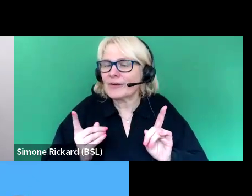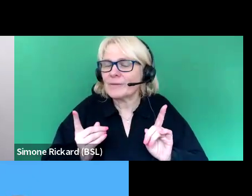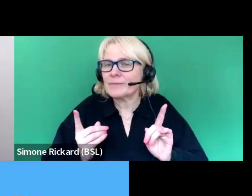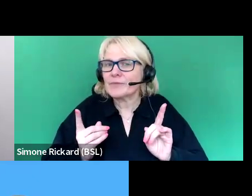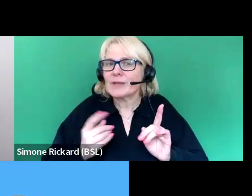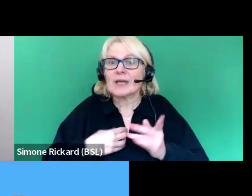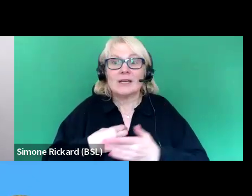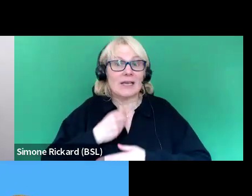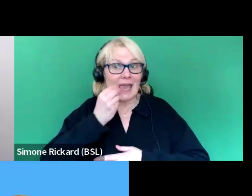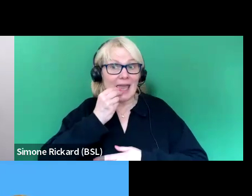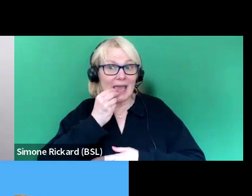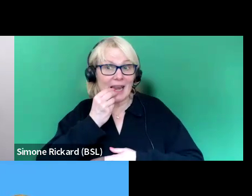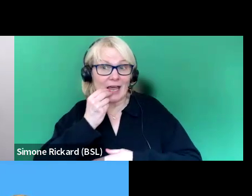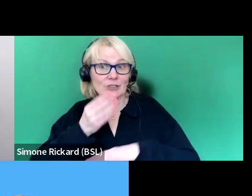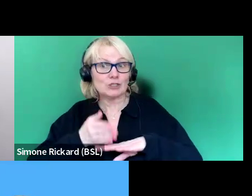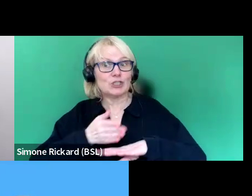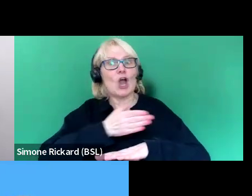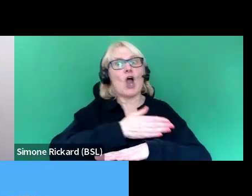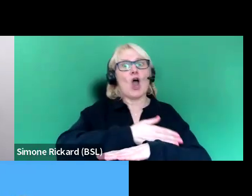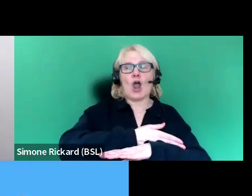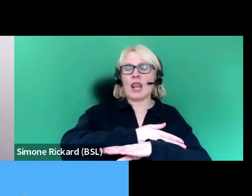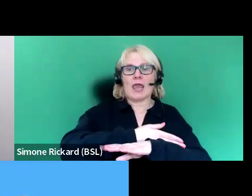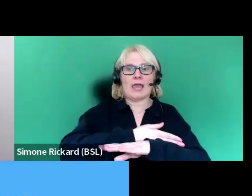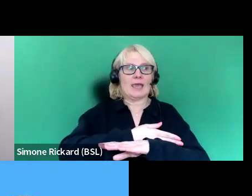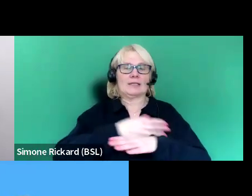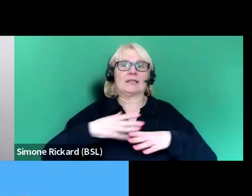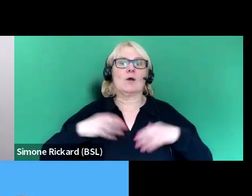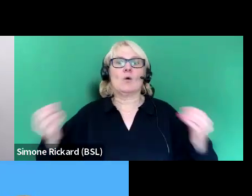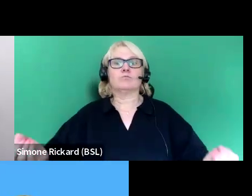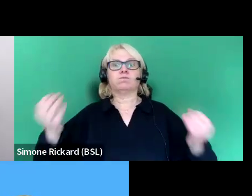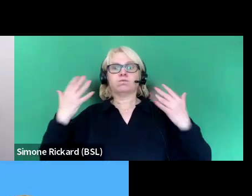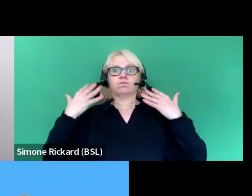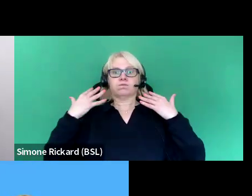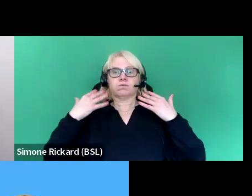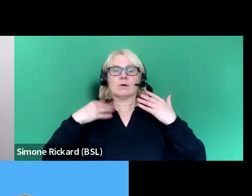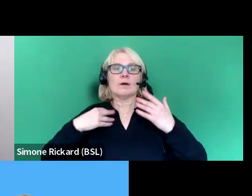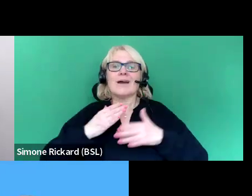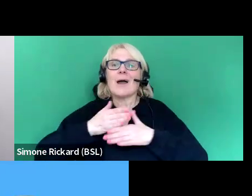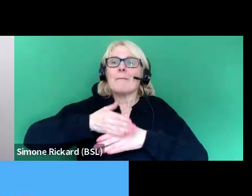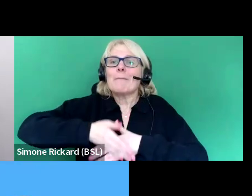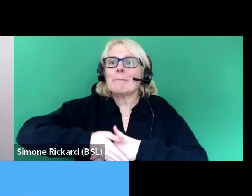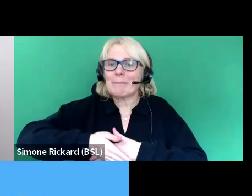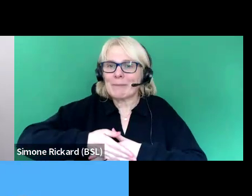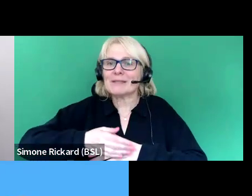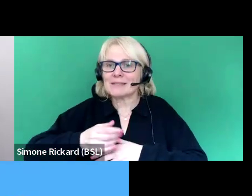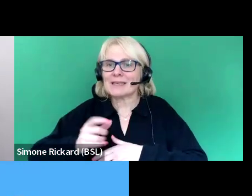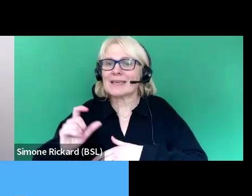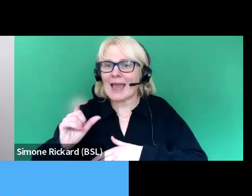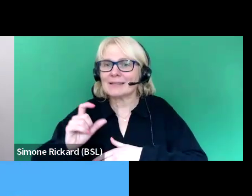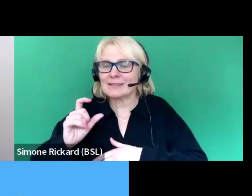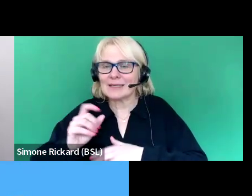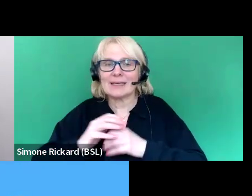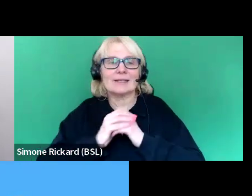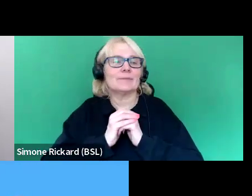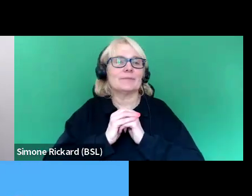his lunch earlier to avoid that overstimulation in what was a very busy canteen. His journey